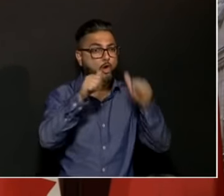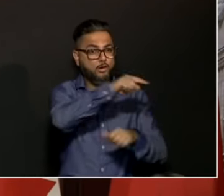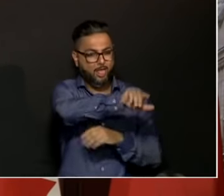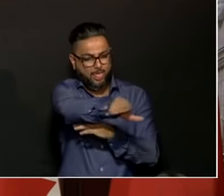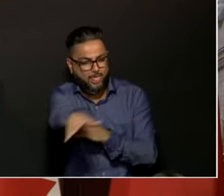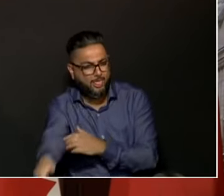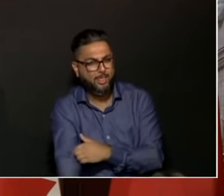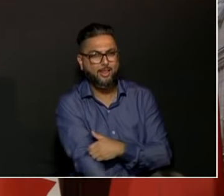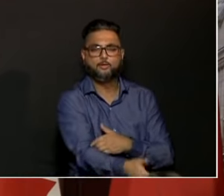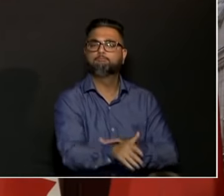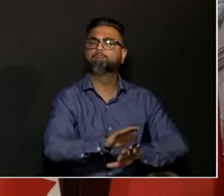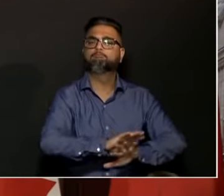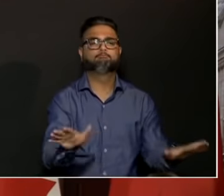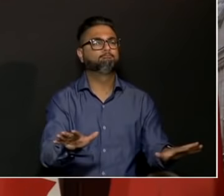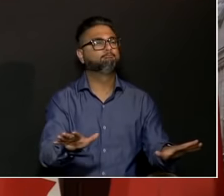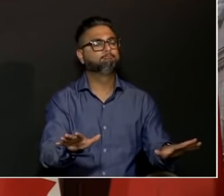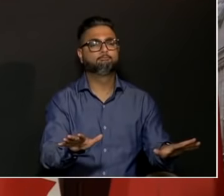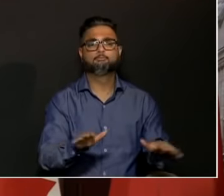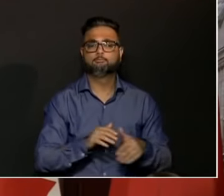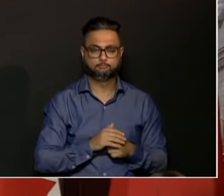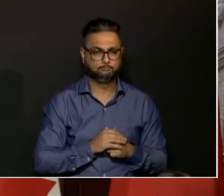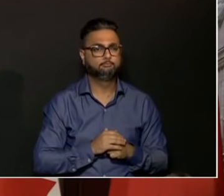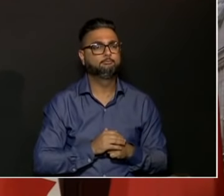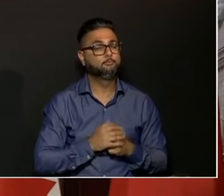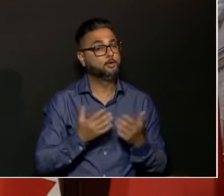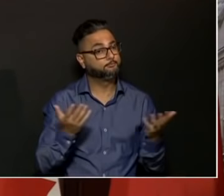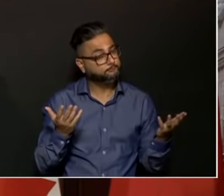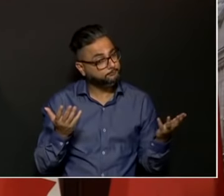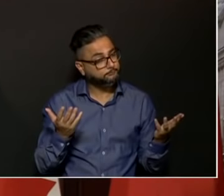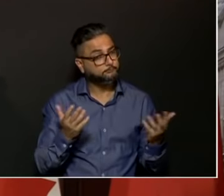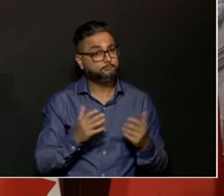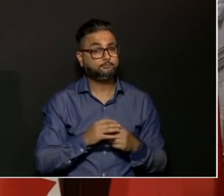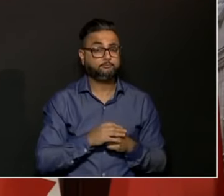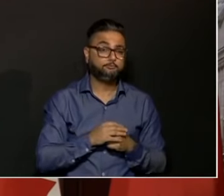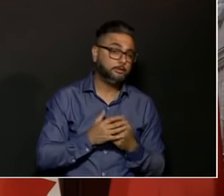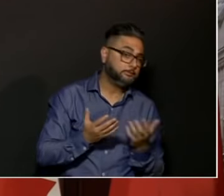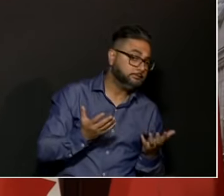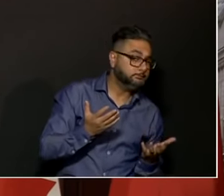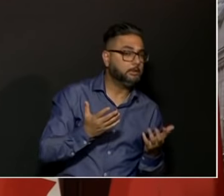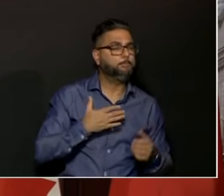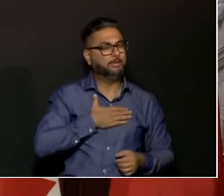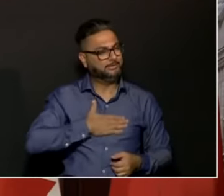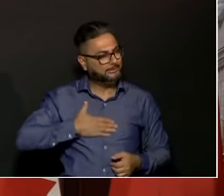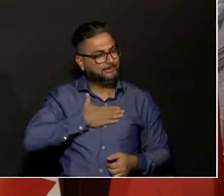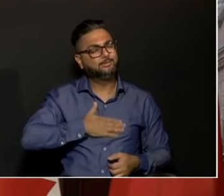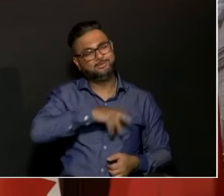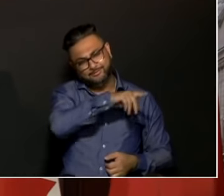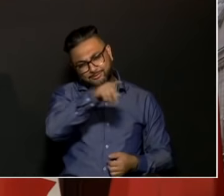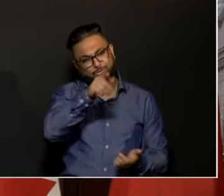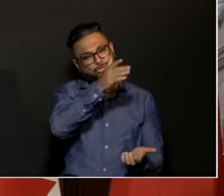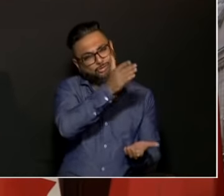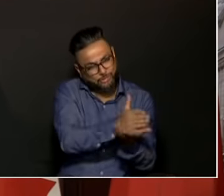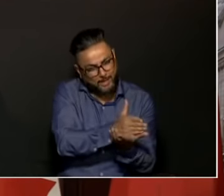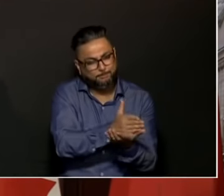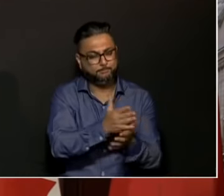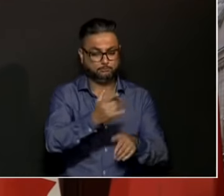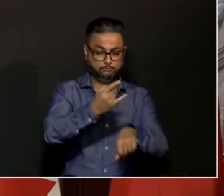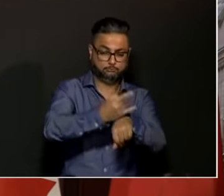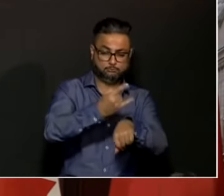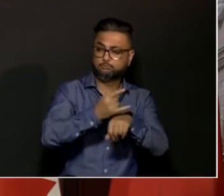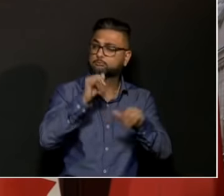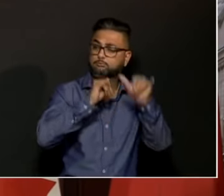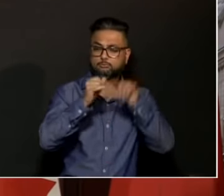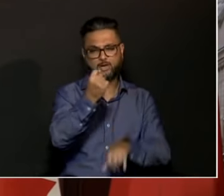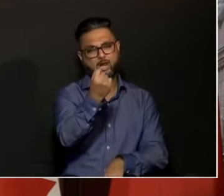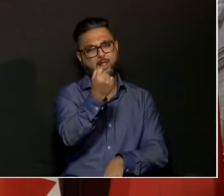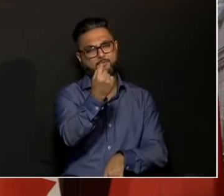don't think it's a huge ask if they can stop serving drinks at 11 o'clock, close their establishments at 12